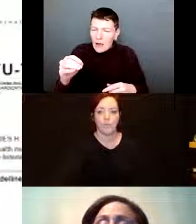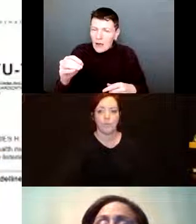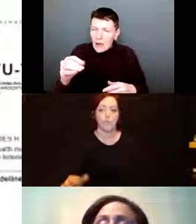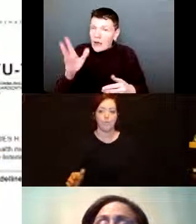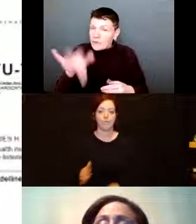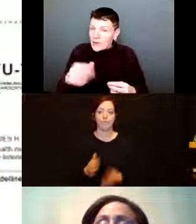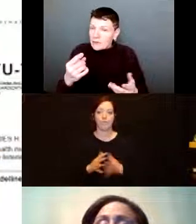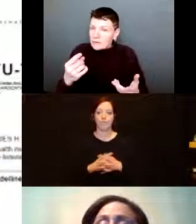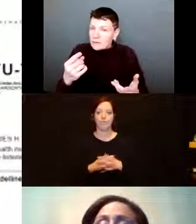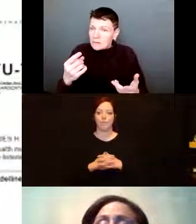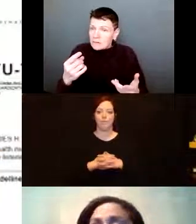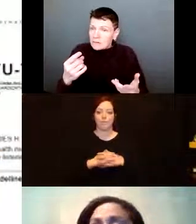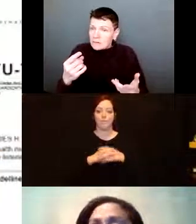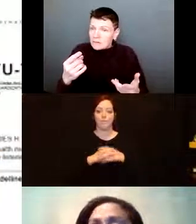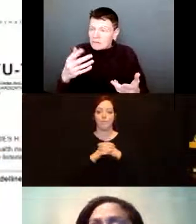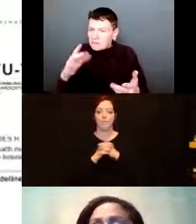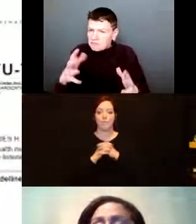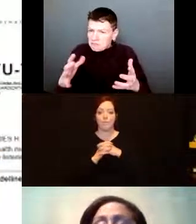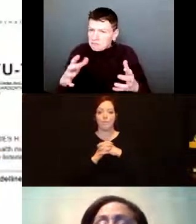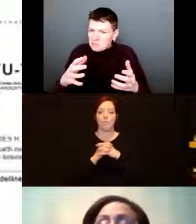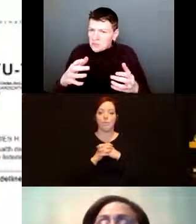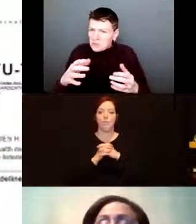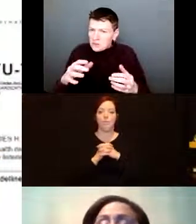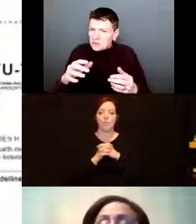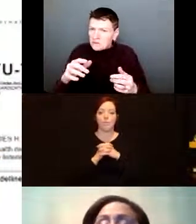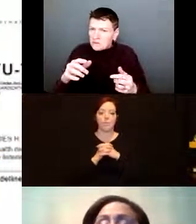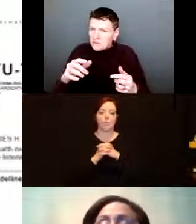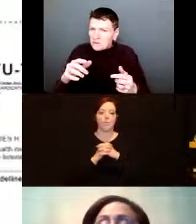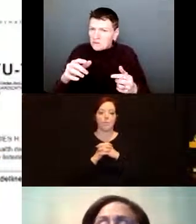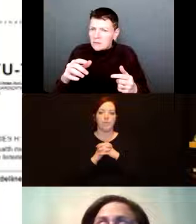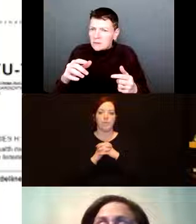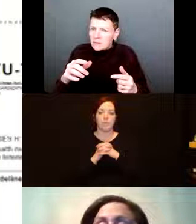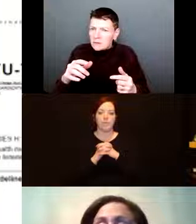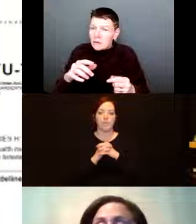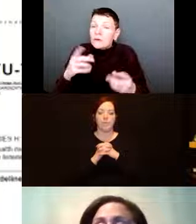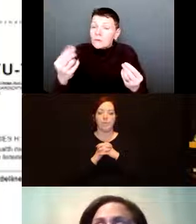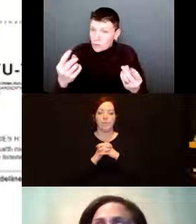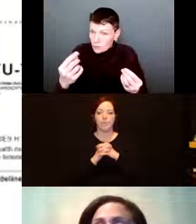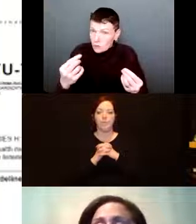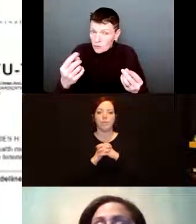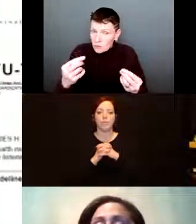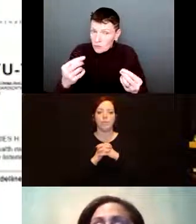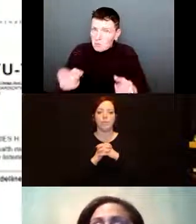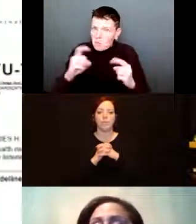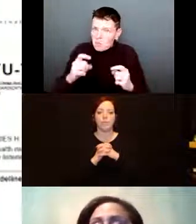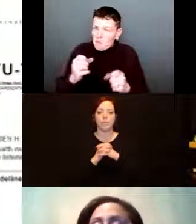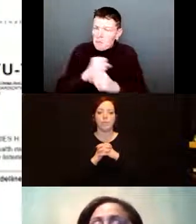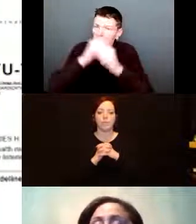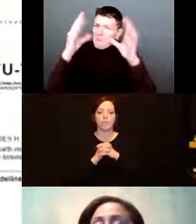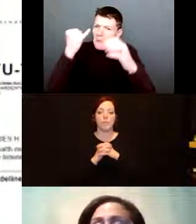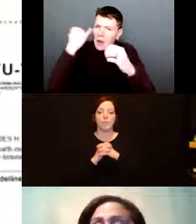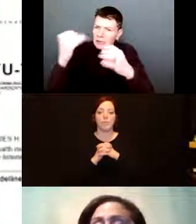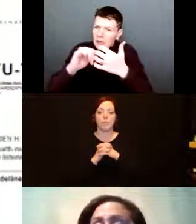this is a kind of phones and MP3s. And what it would do is to give us an idea of how we